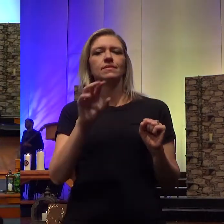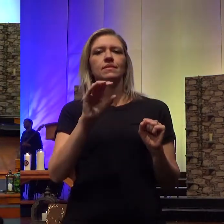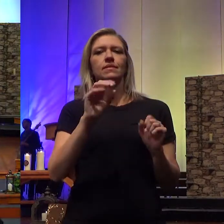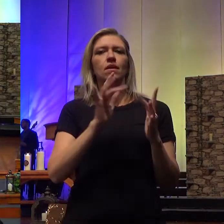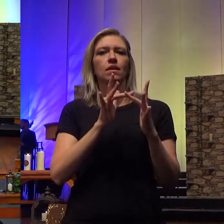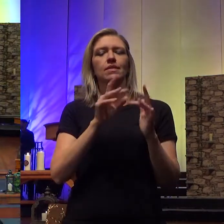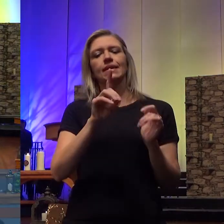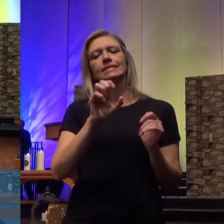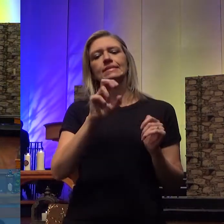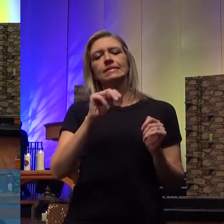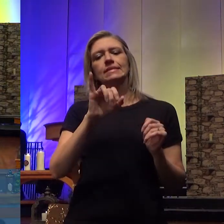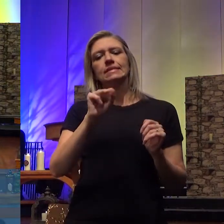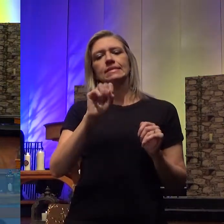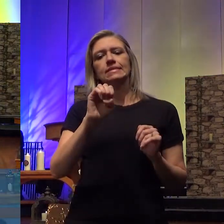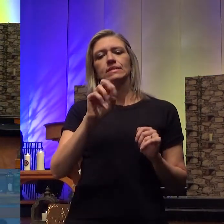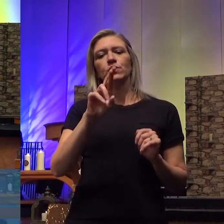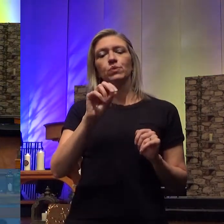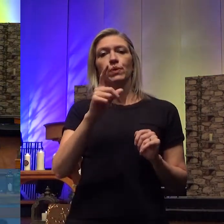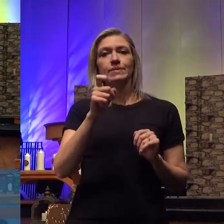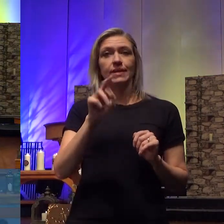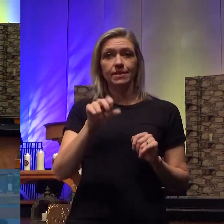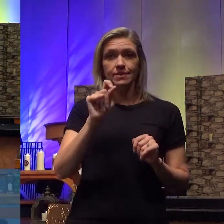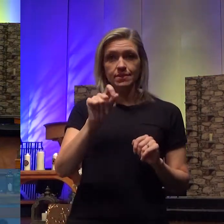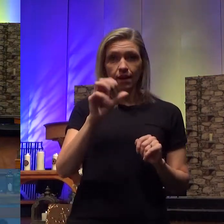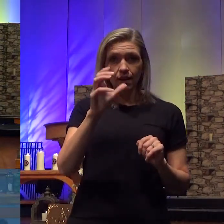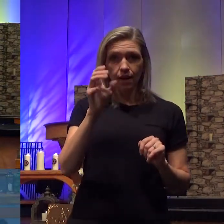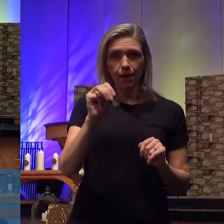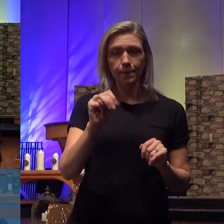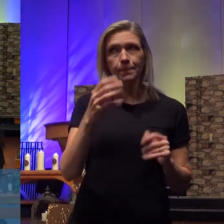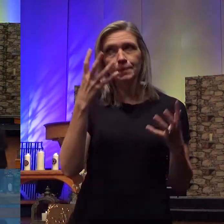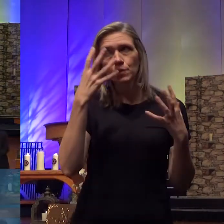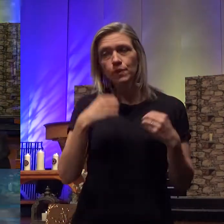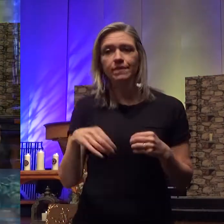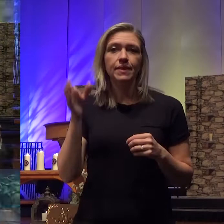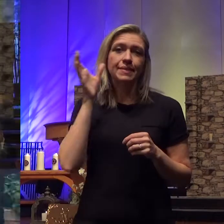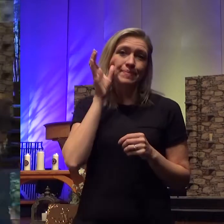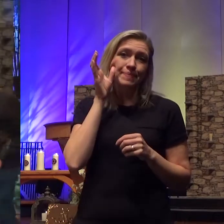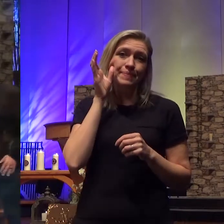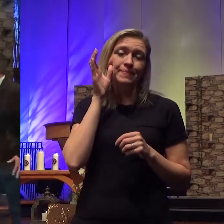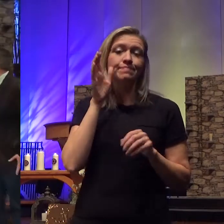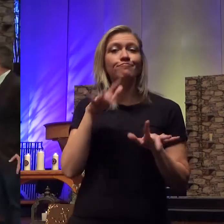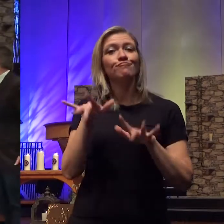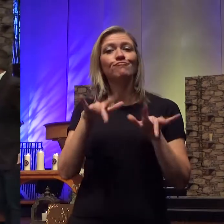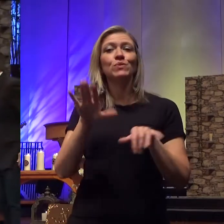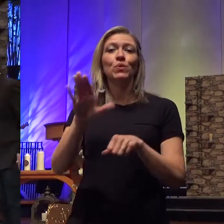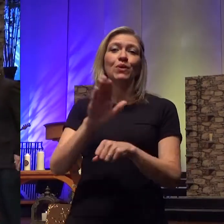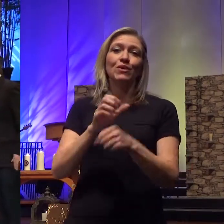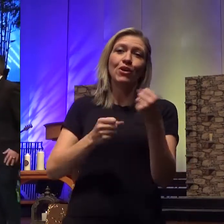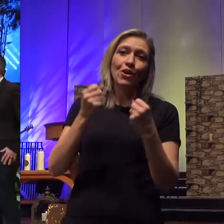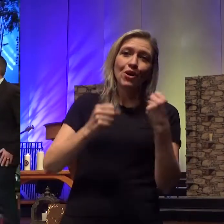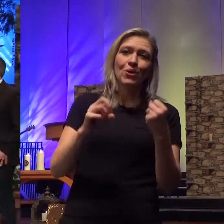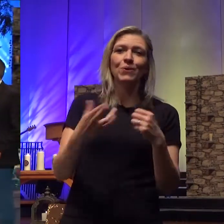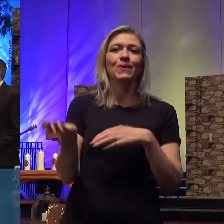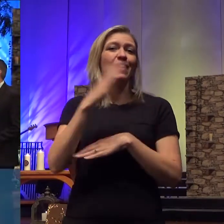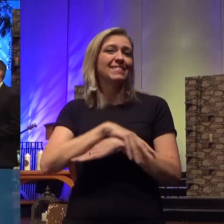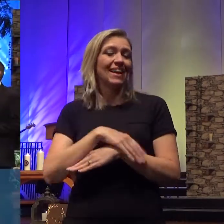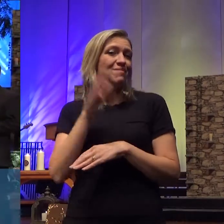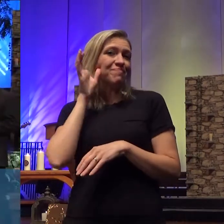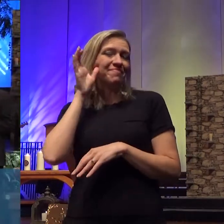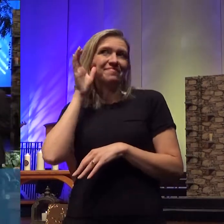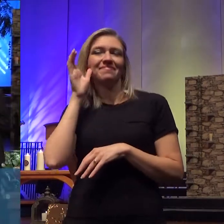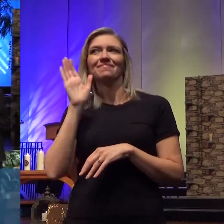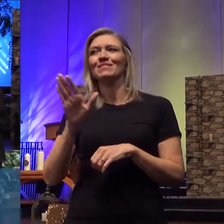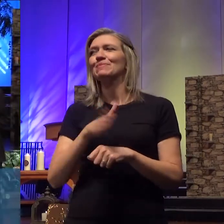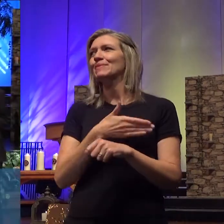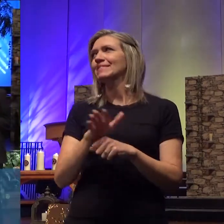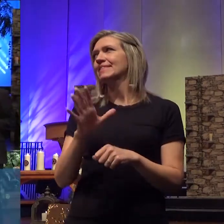at deniserosier.com. What a wonderful thing to listen to in your car, in your all day long,